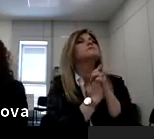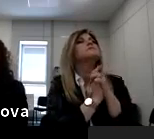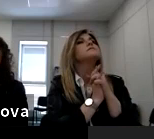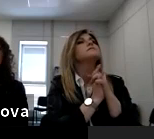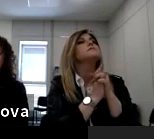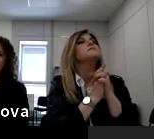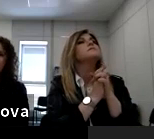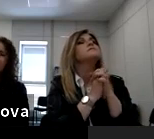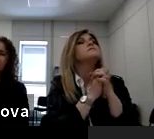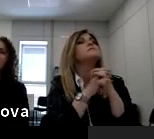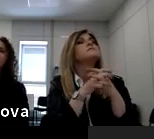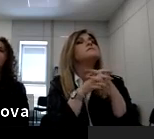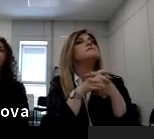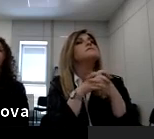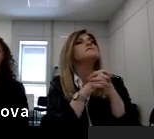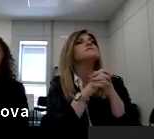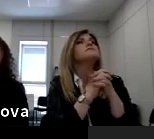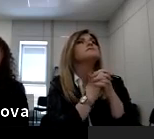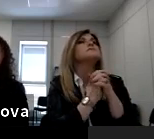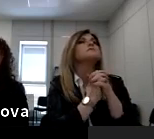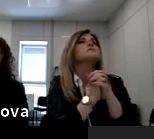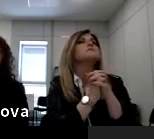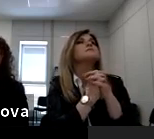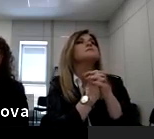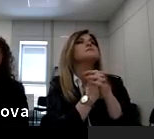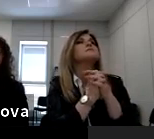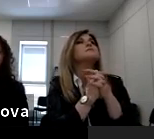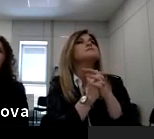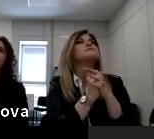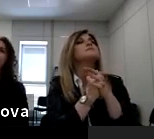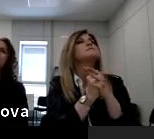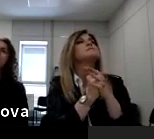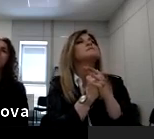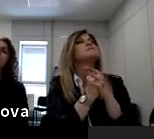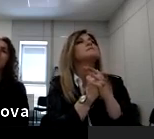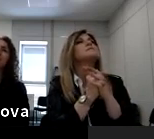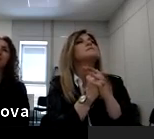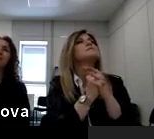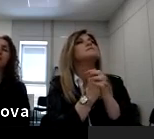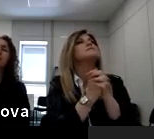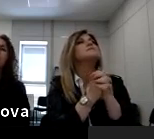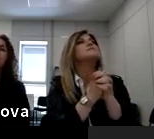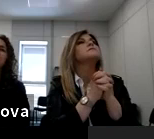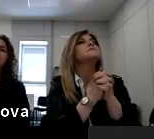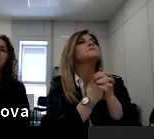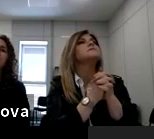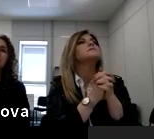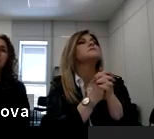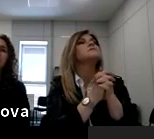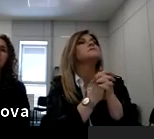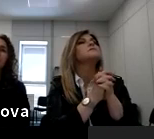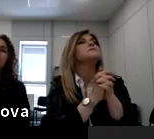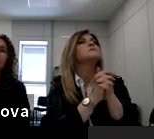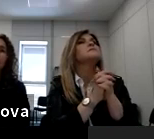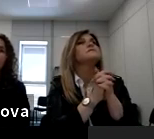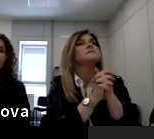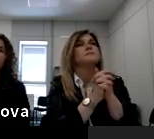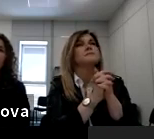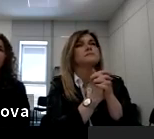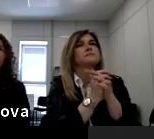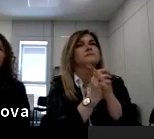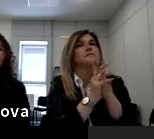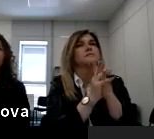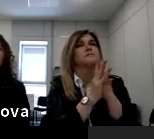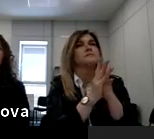9 per 10 and 10 per 30. So you can see the difference in the lighting effect. Now the